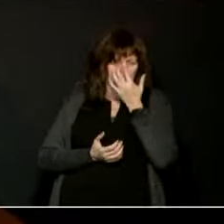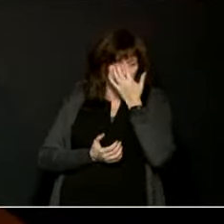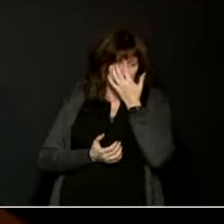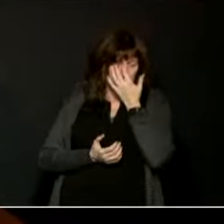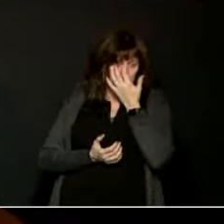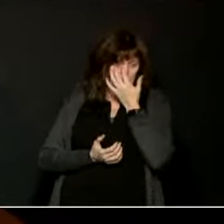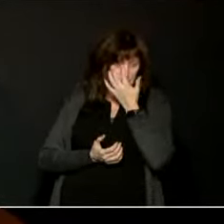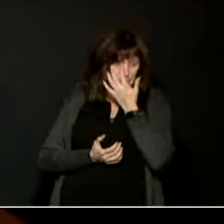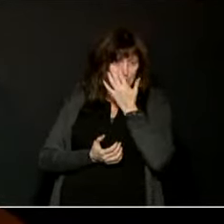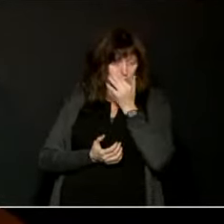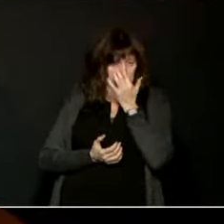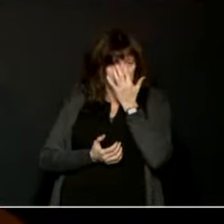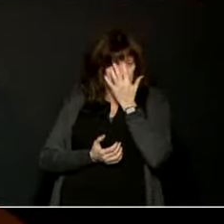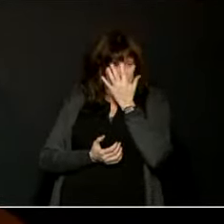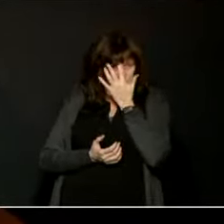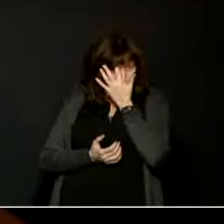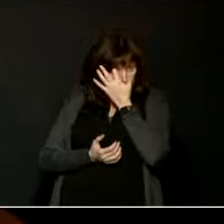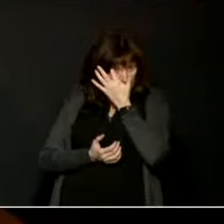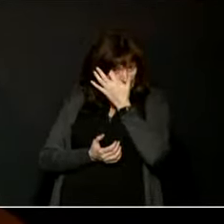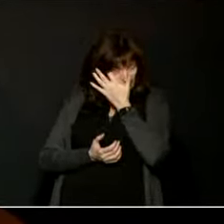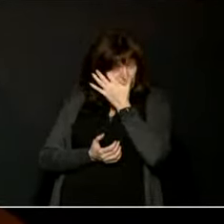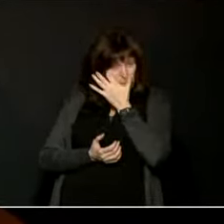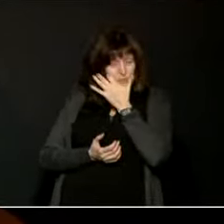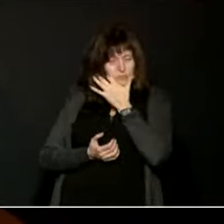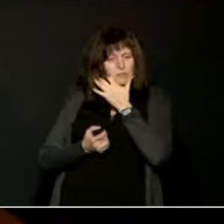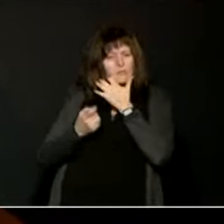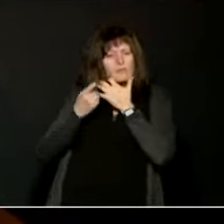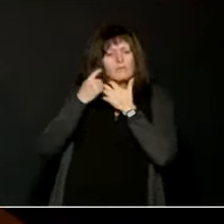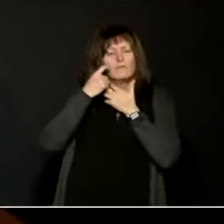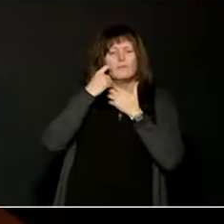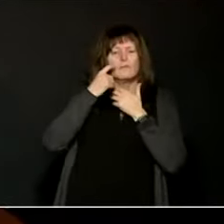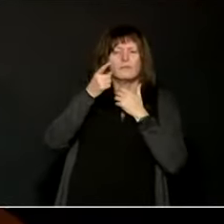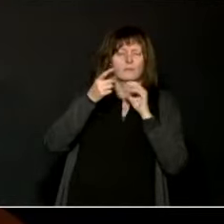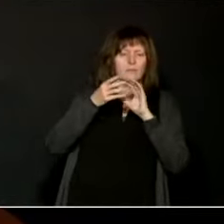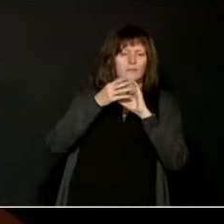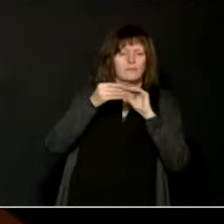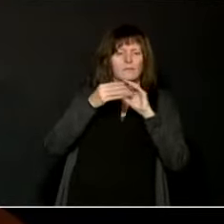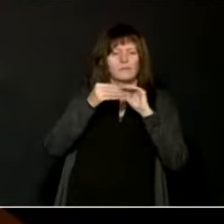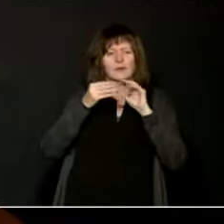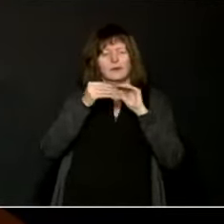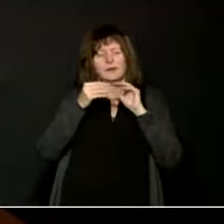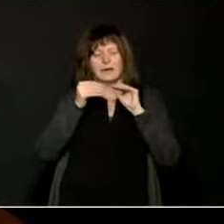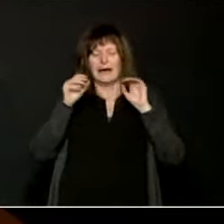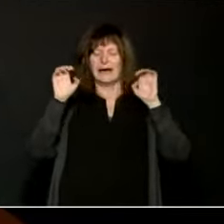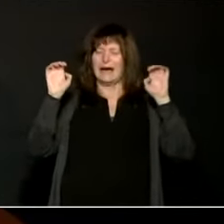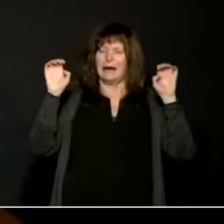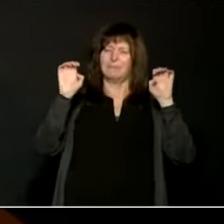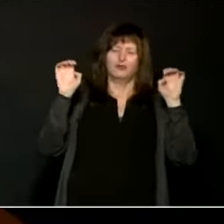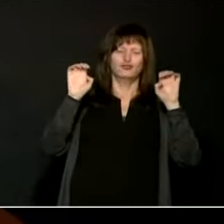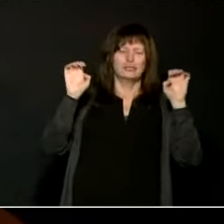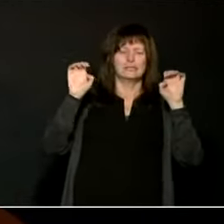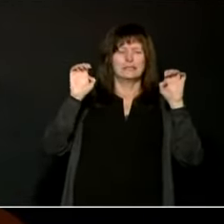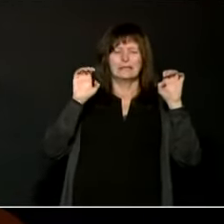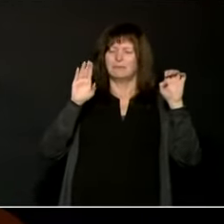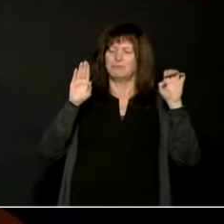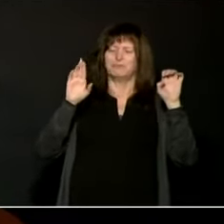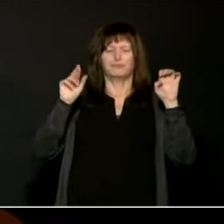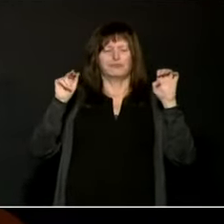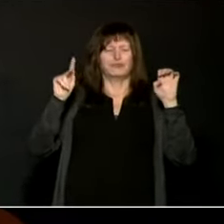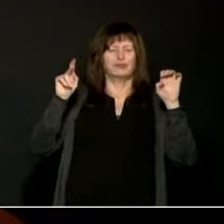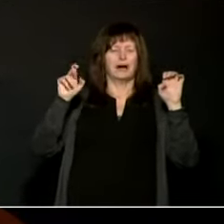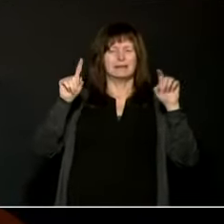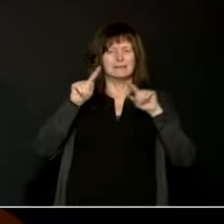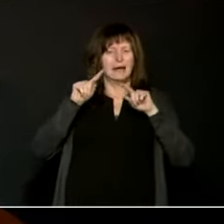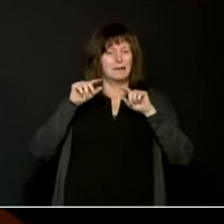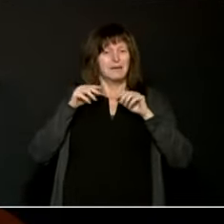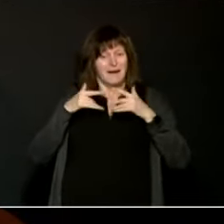changing to let you consult with a local medical officer and actually put a region back into a full shutdown.